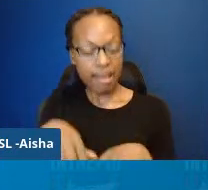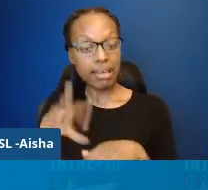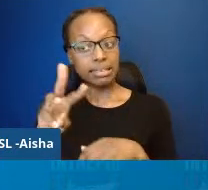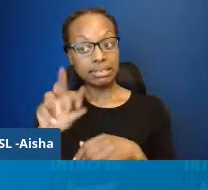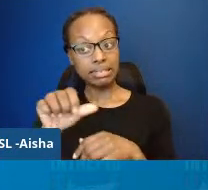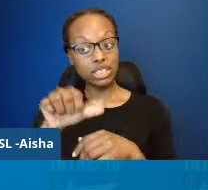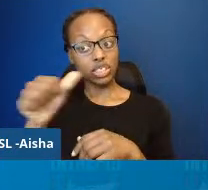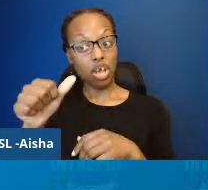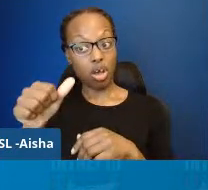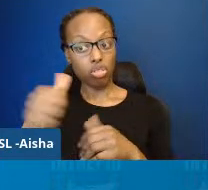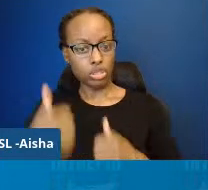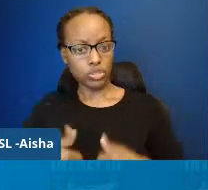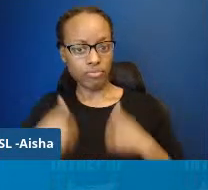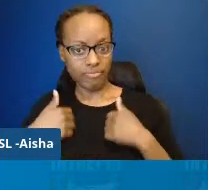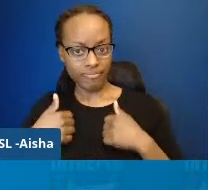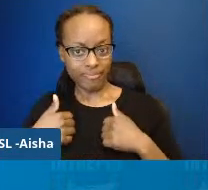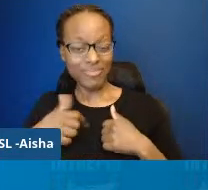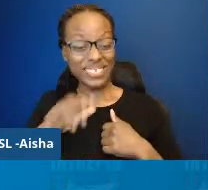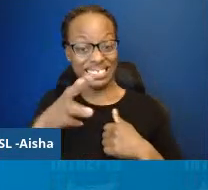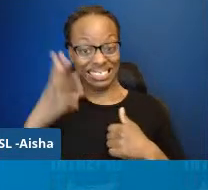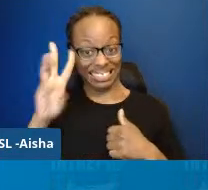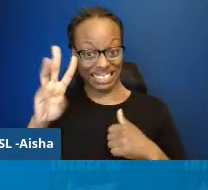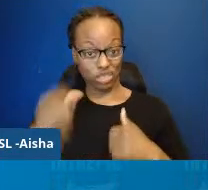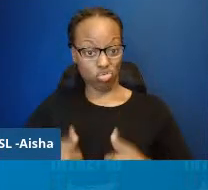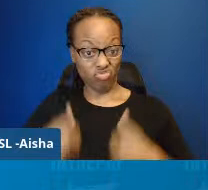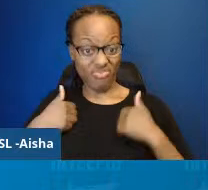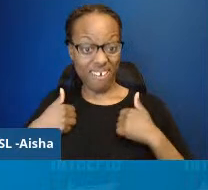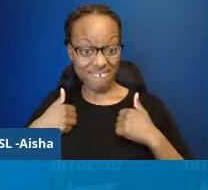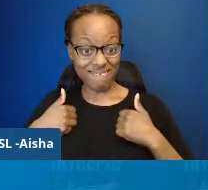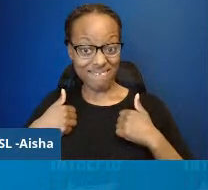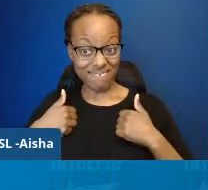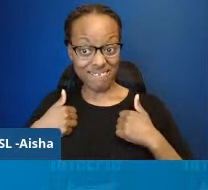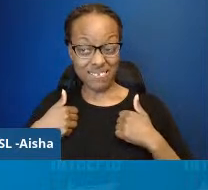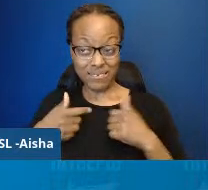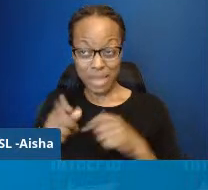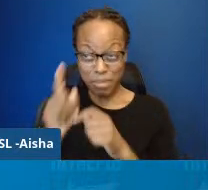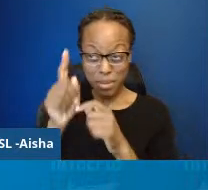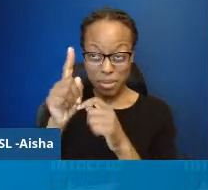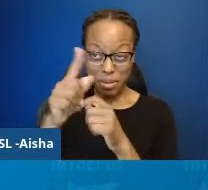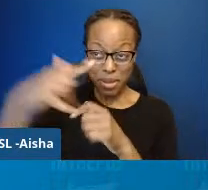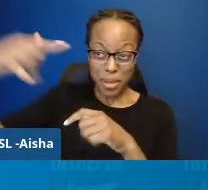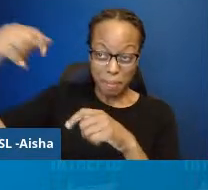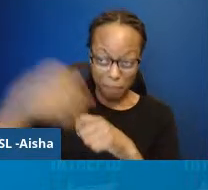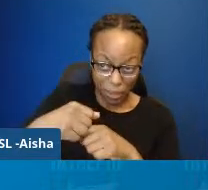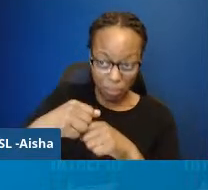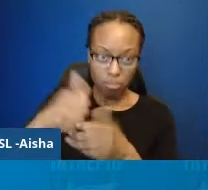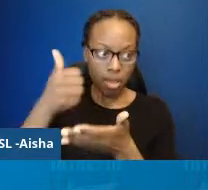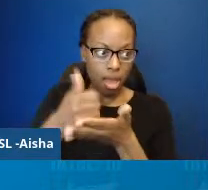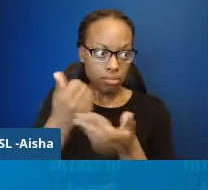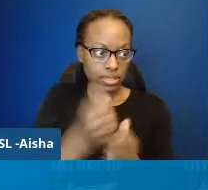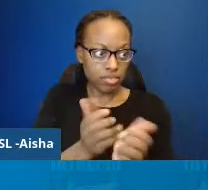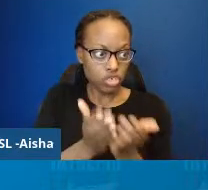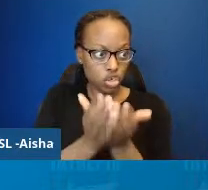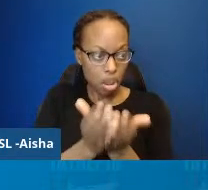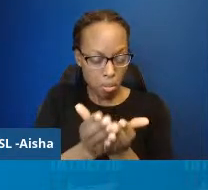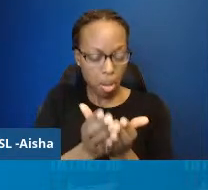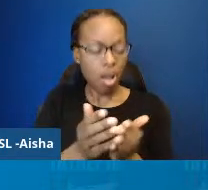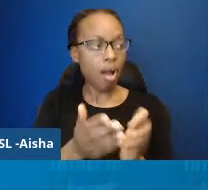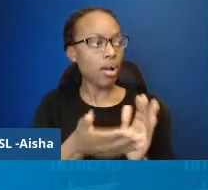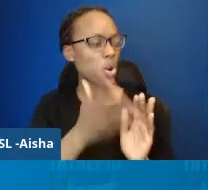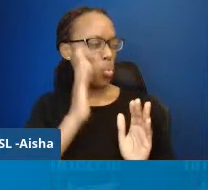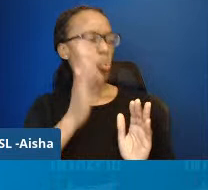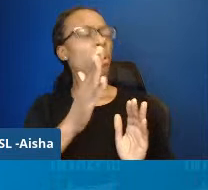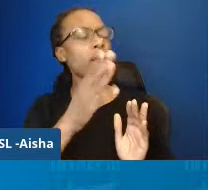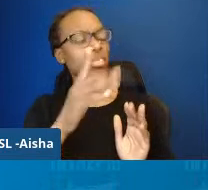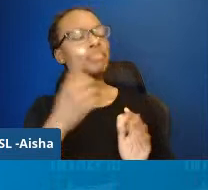of Gun Tub 10 were promised the Navy Cross. Well, one of those survivors is the